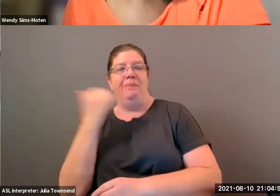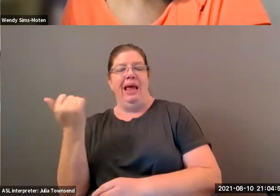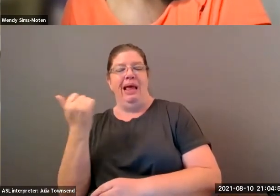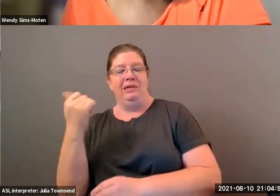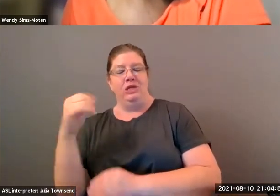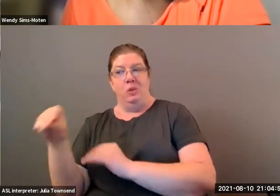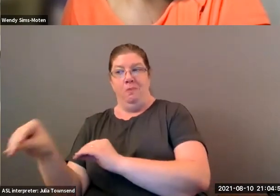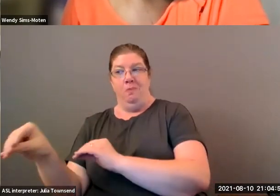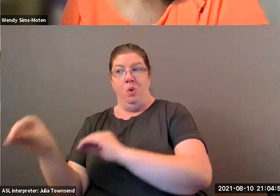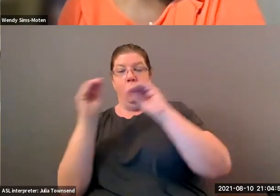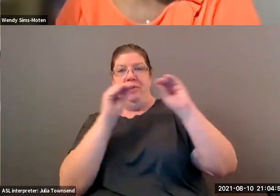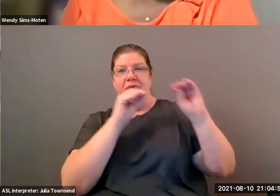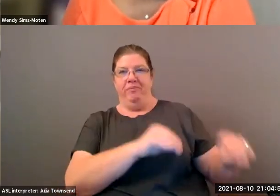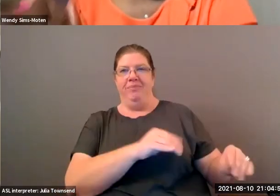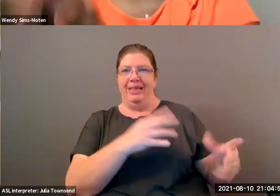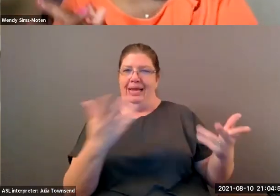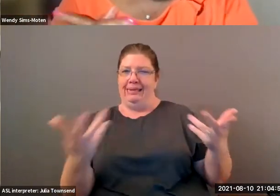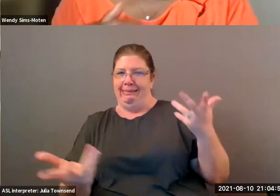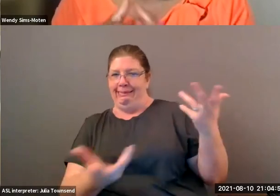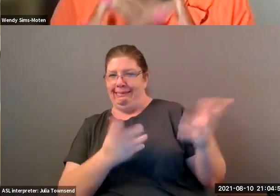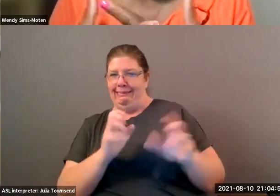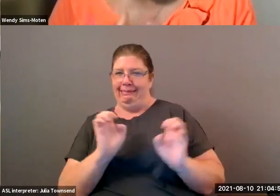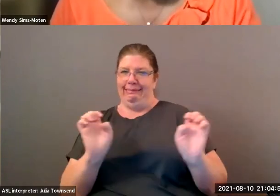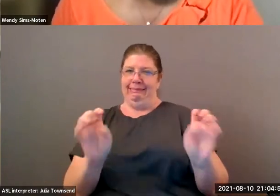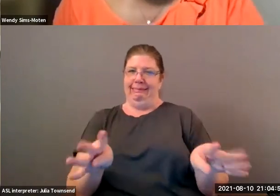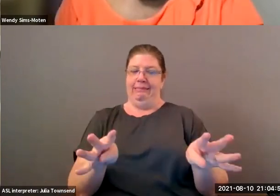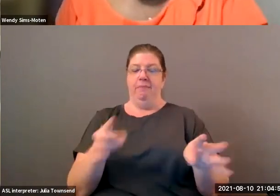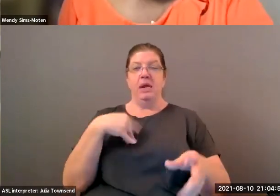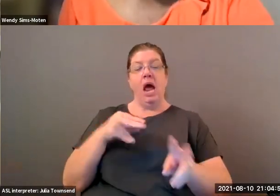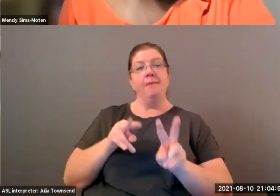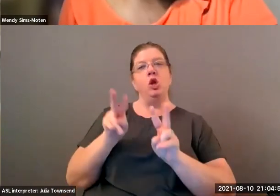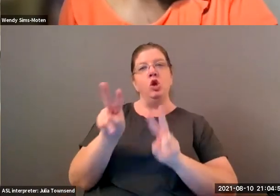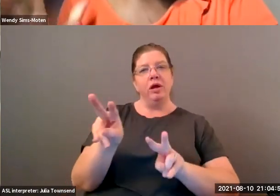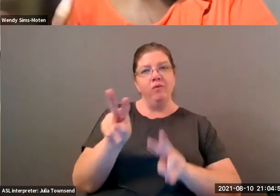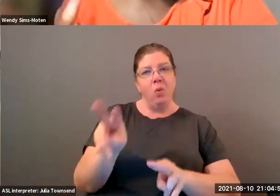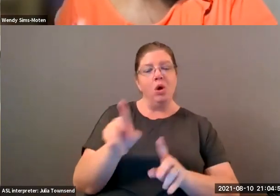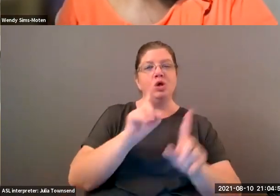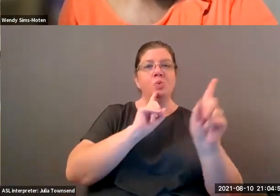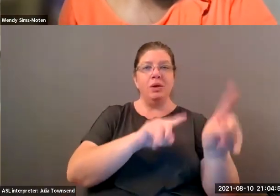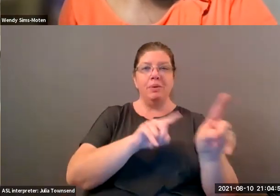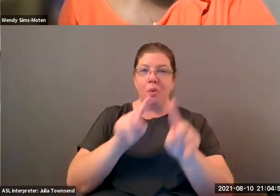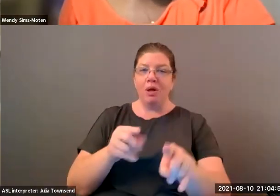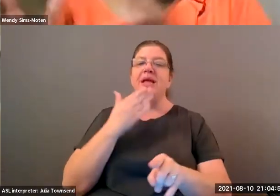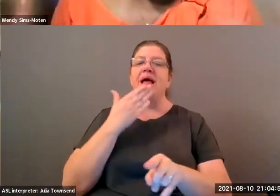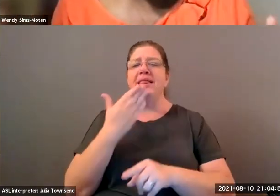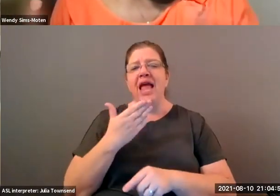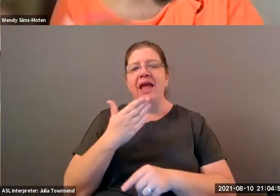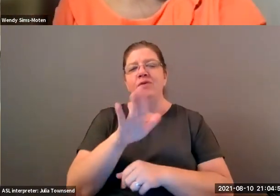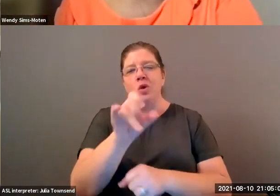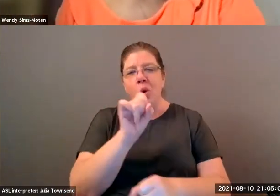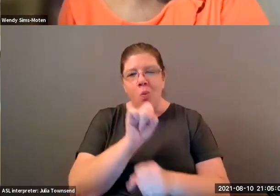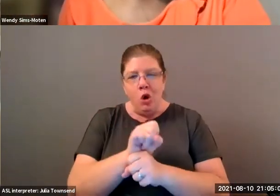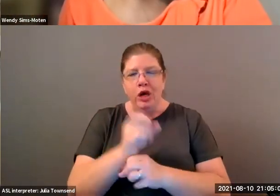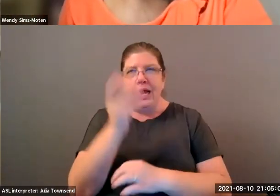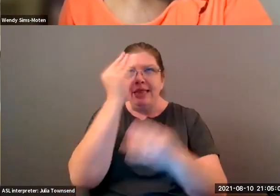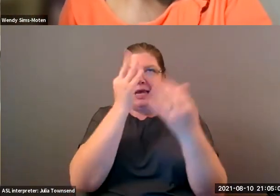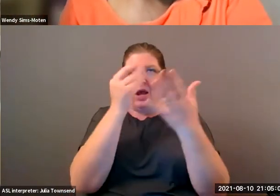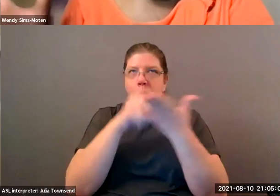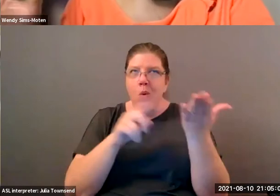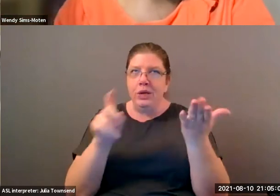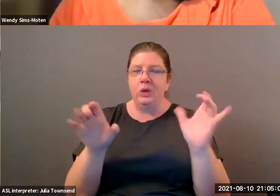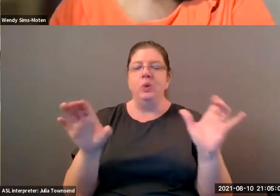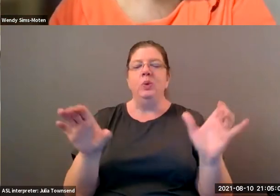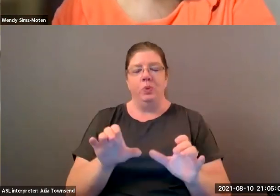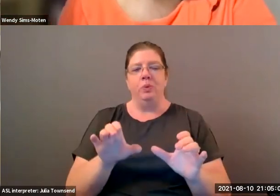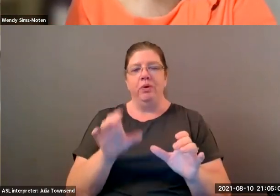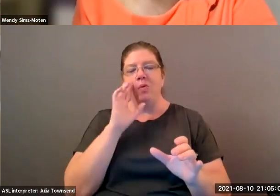them from that site to do that. But again, I'm looking forward to other reports. Thank you for the work on this and the thinking of what we got to do,